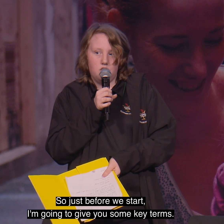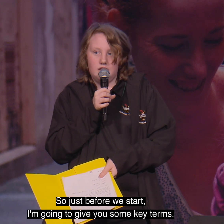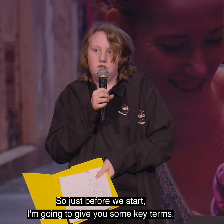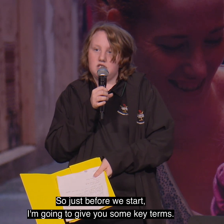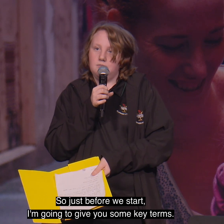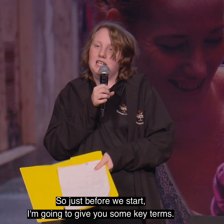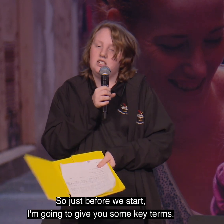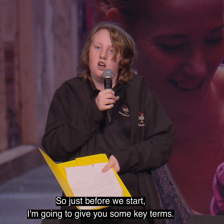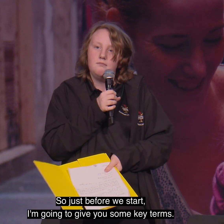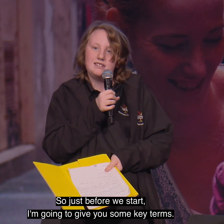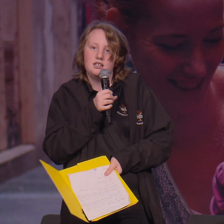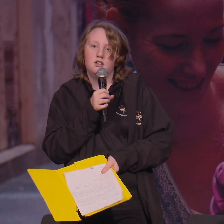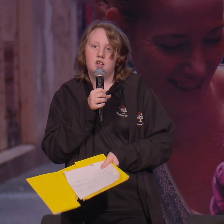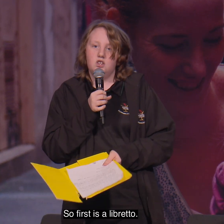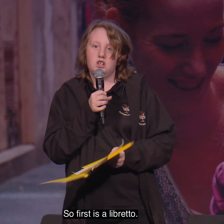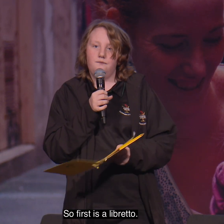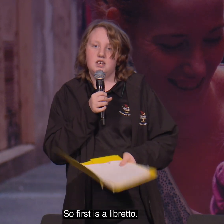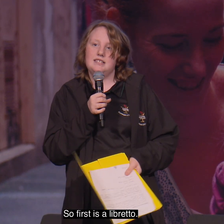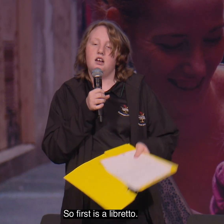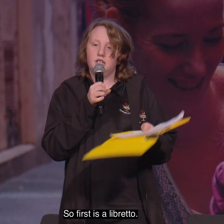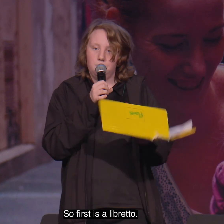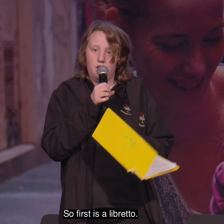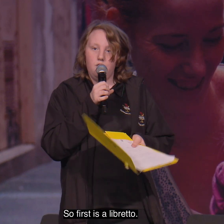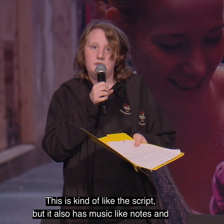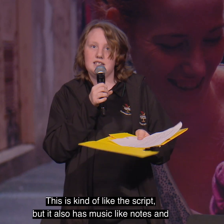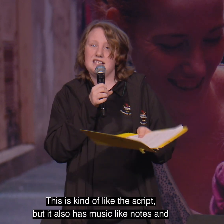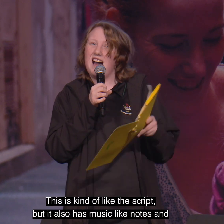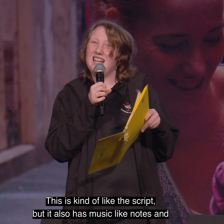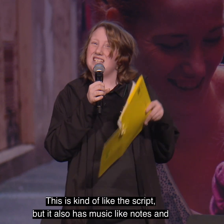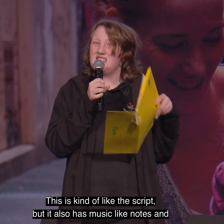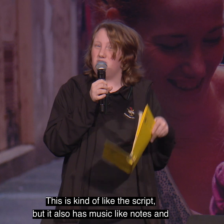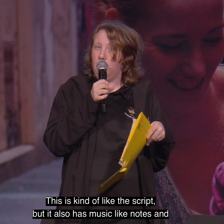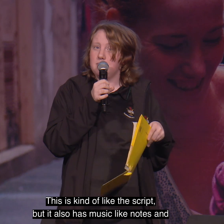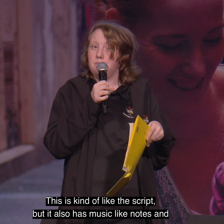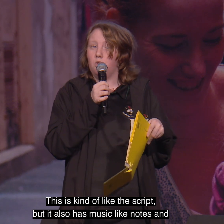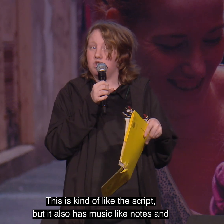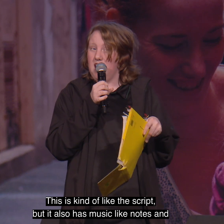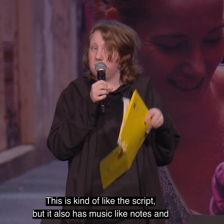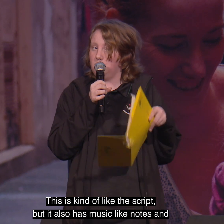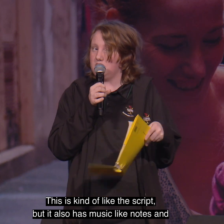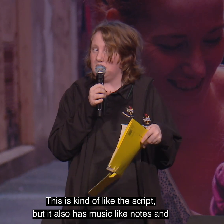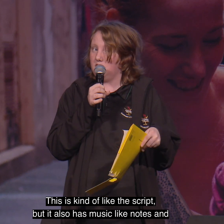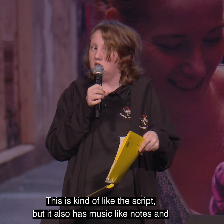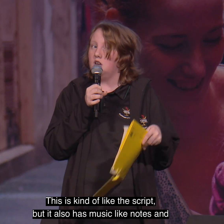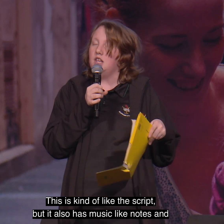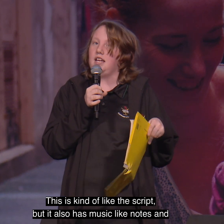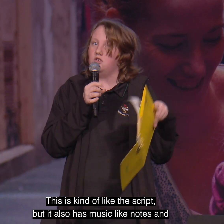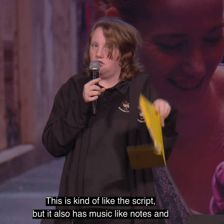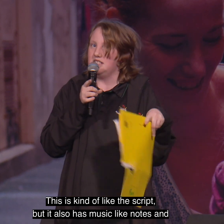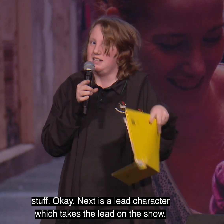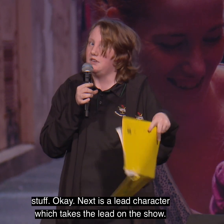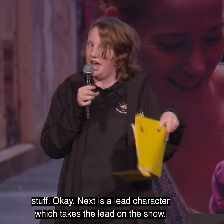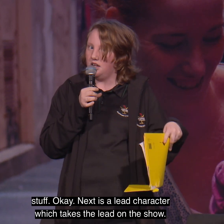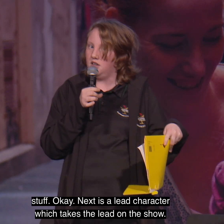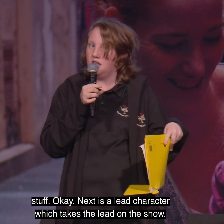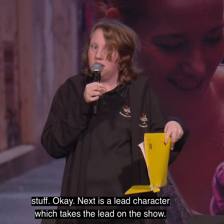start, I'm going to give you some key terms. So first is a libretto. This is kind of like the script, but it also has music, like notes